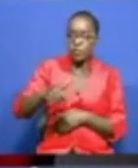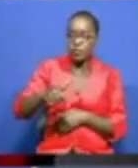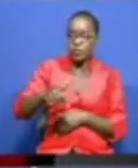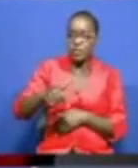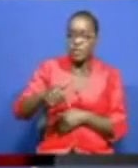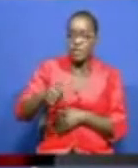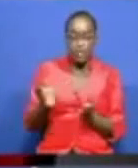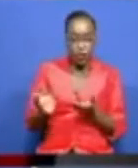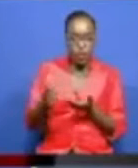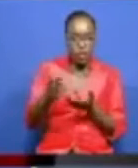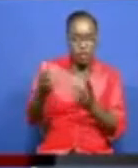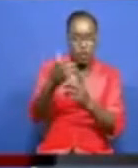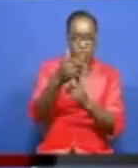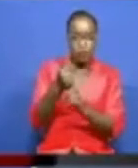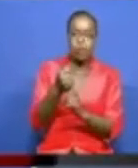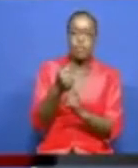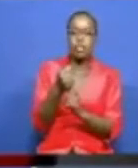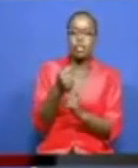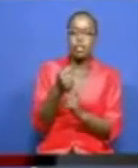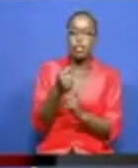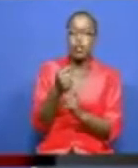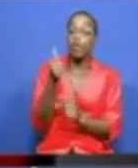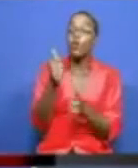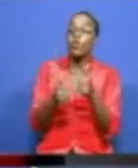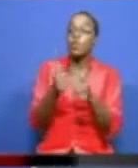collective achievement, for which